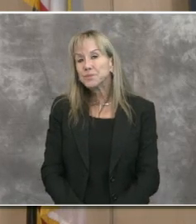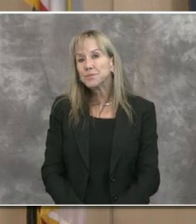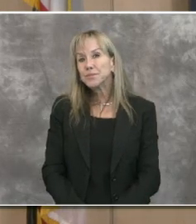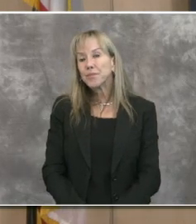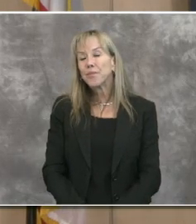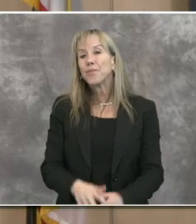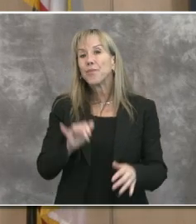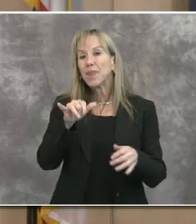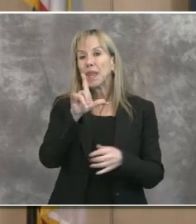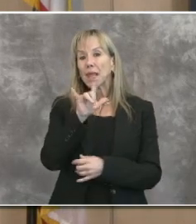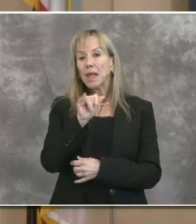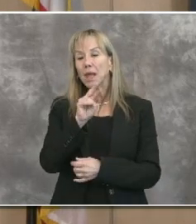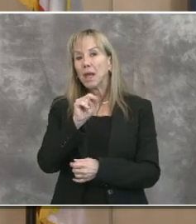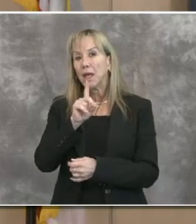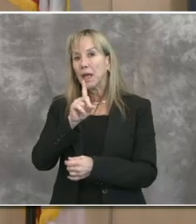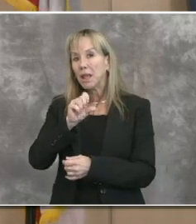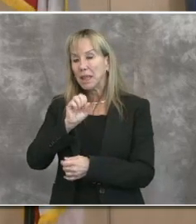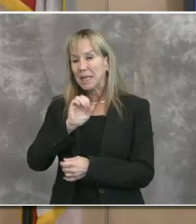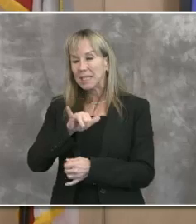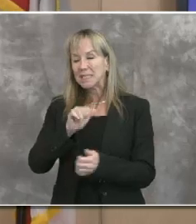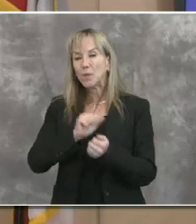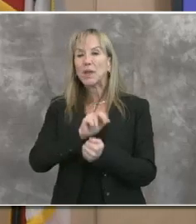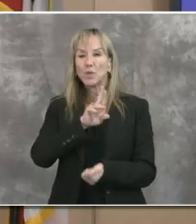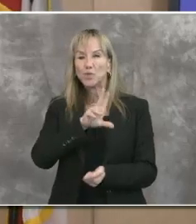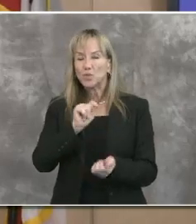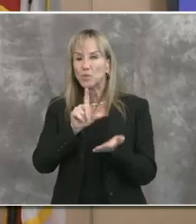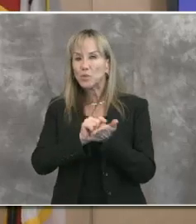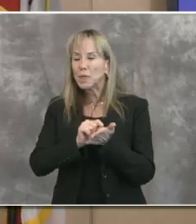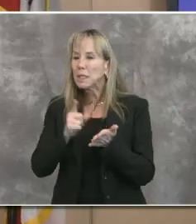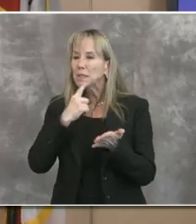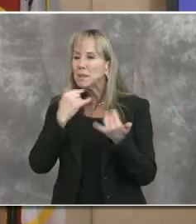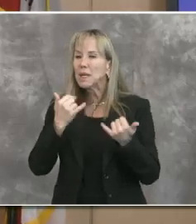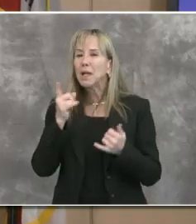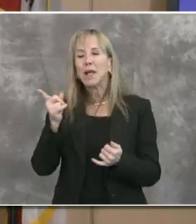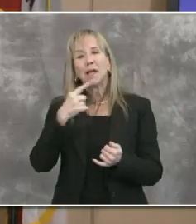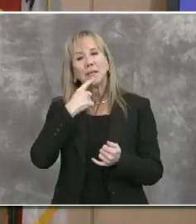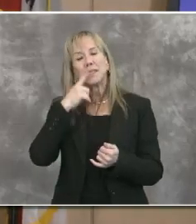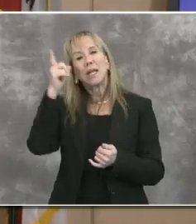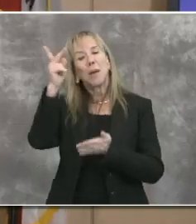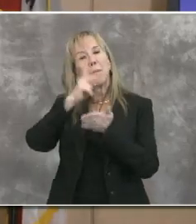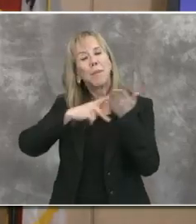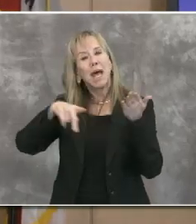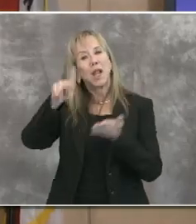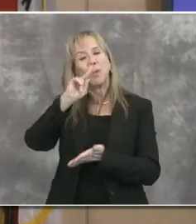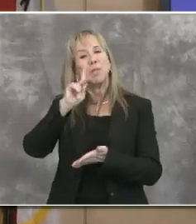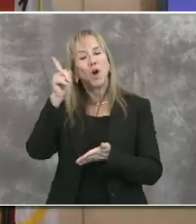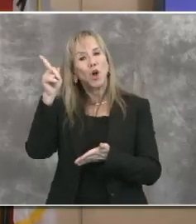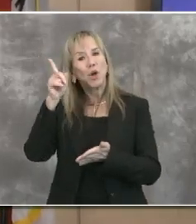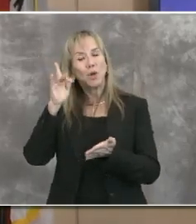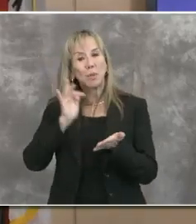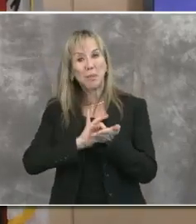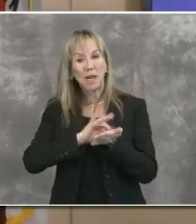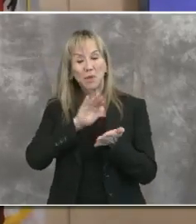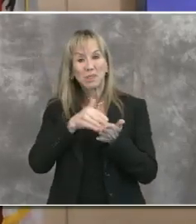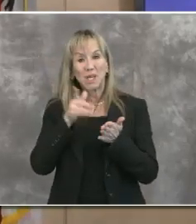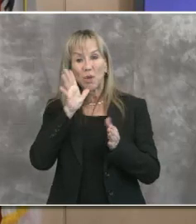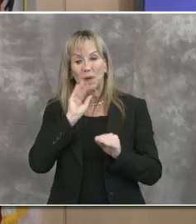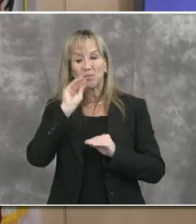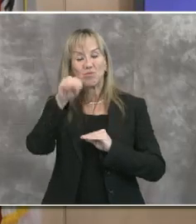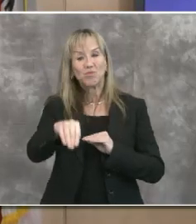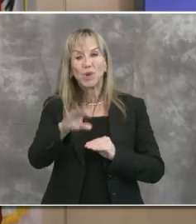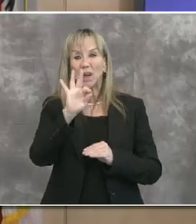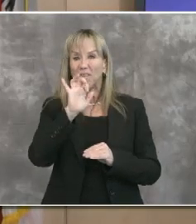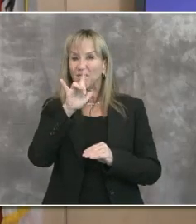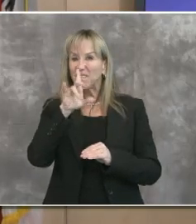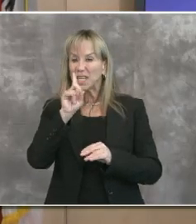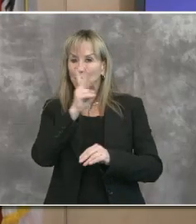This is from Lindsay with the Union Tribune. Today, county officials said the field hospital at Palomar Medical Center would be set up tomorrow. Does that mean the hospital